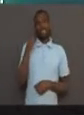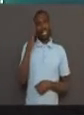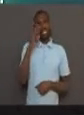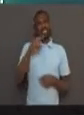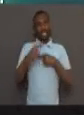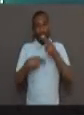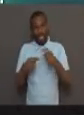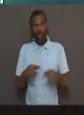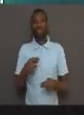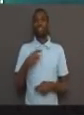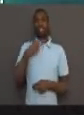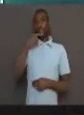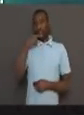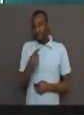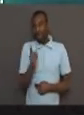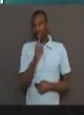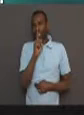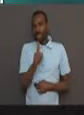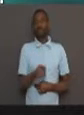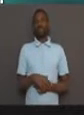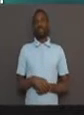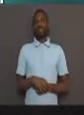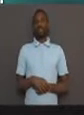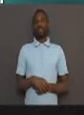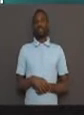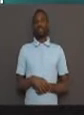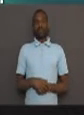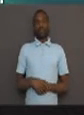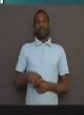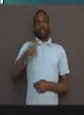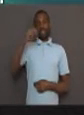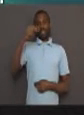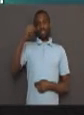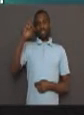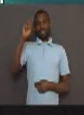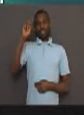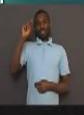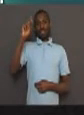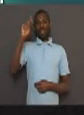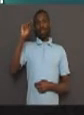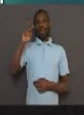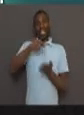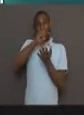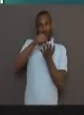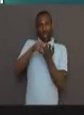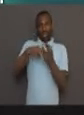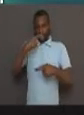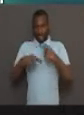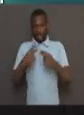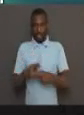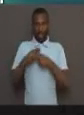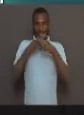This kind of reaction is referred to as a thermonuclear